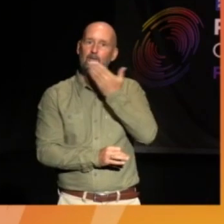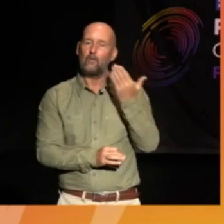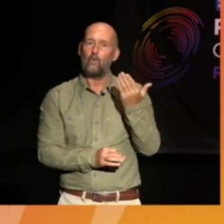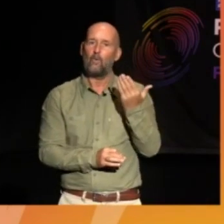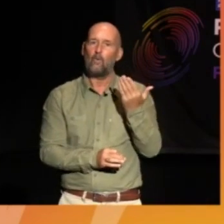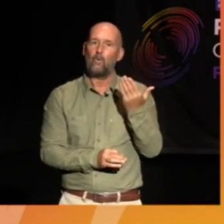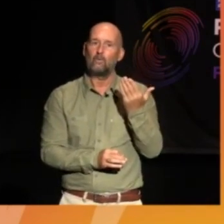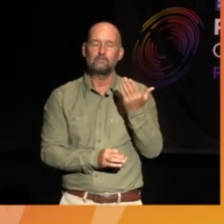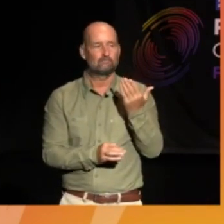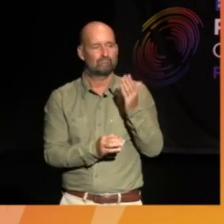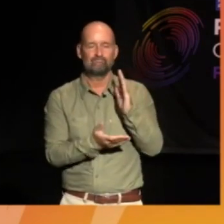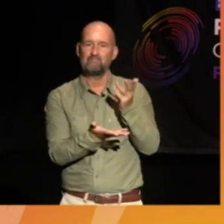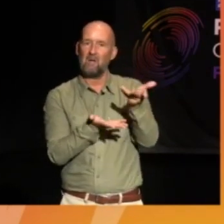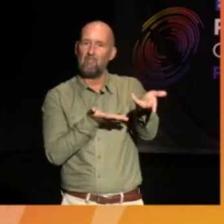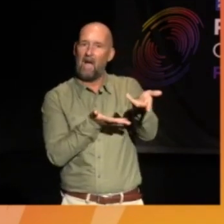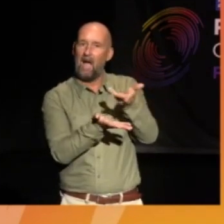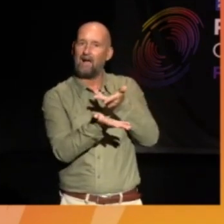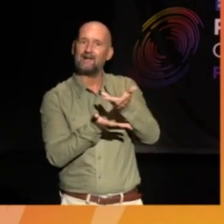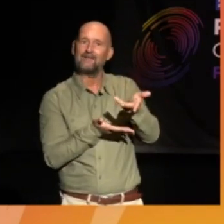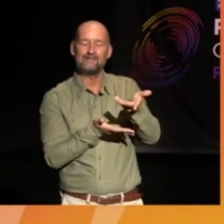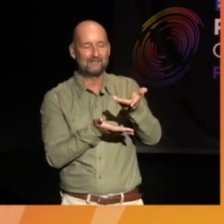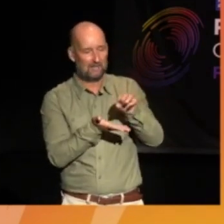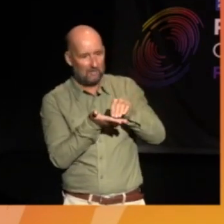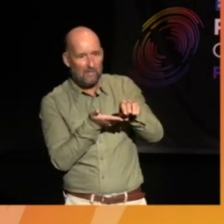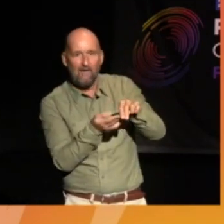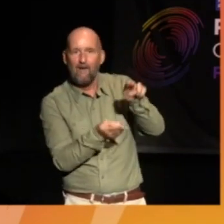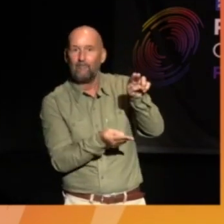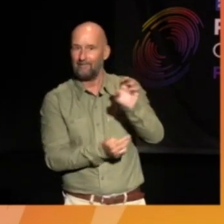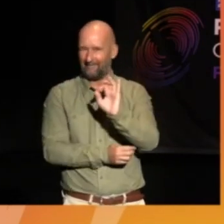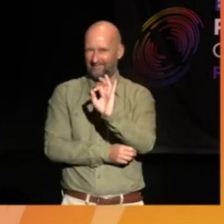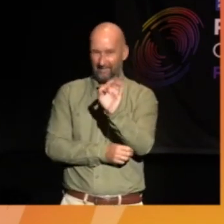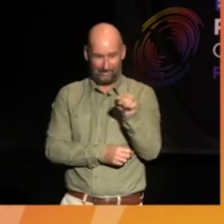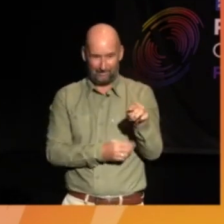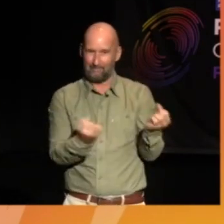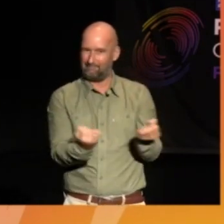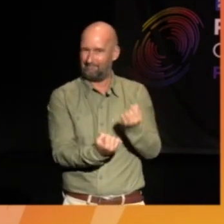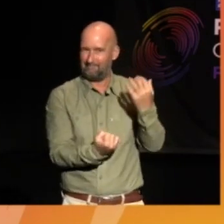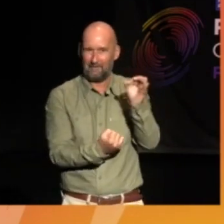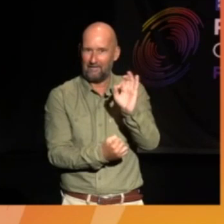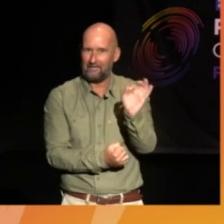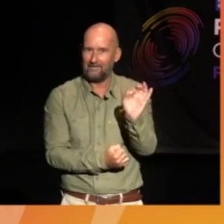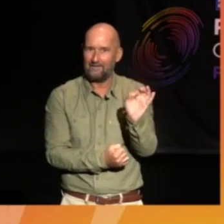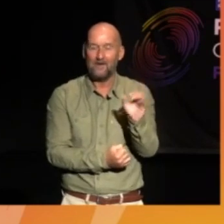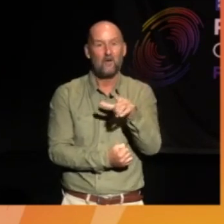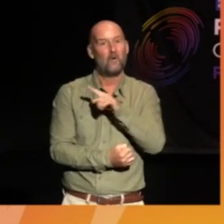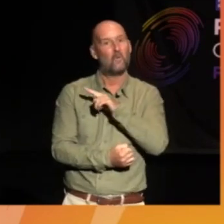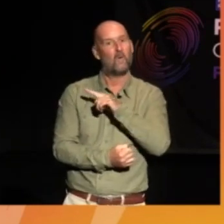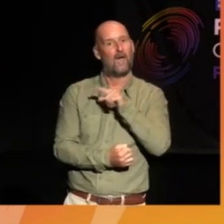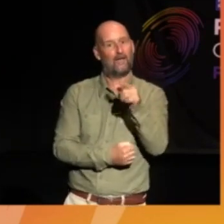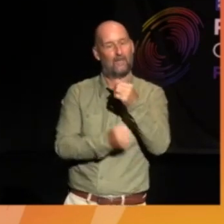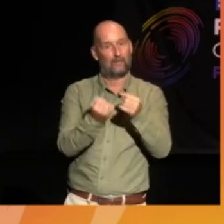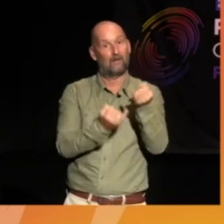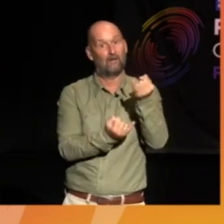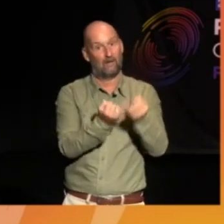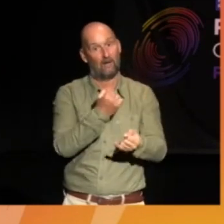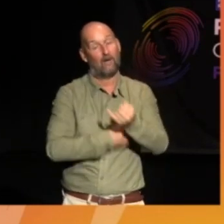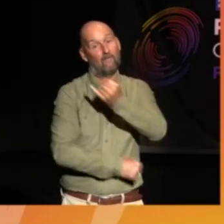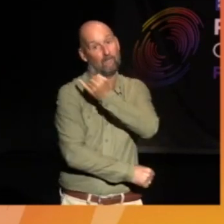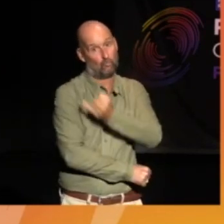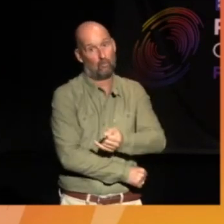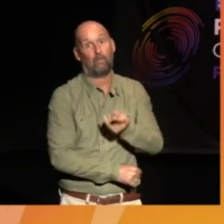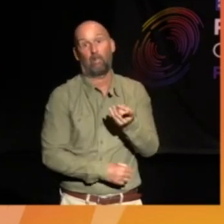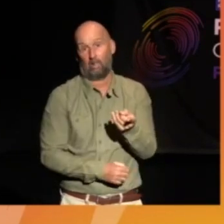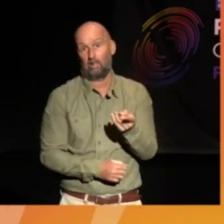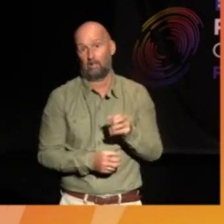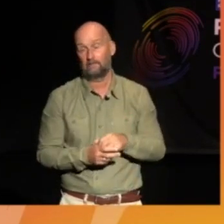bargaining or unionization or anything. And that makes their situation more vulnerable. So they are preferred to the adult